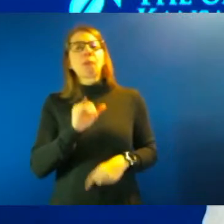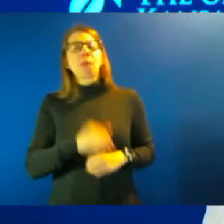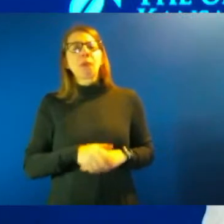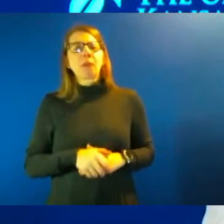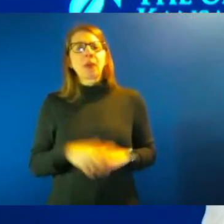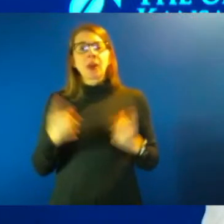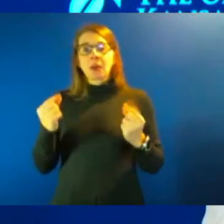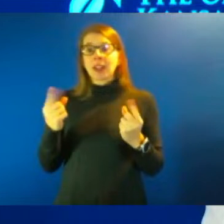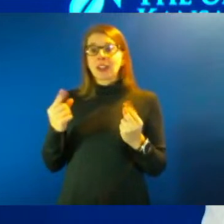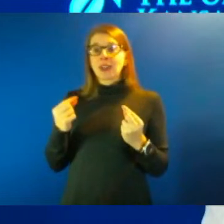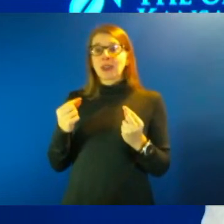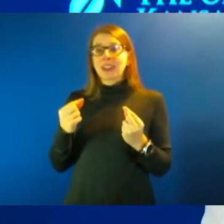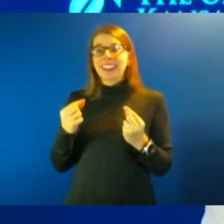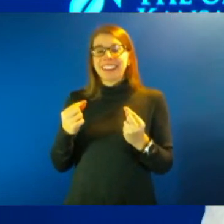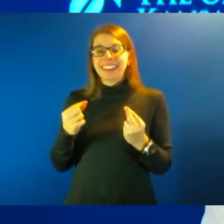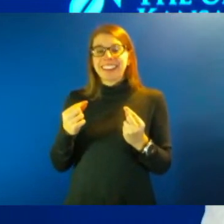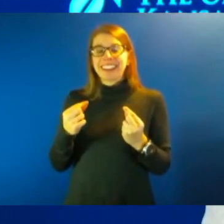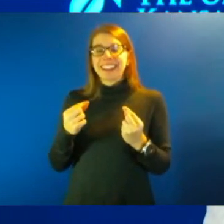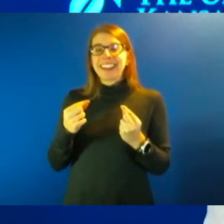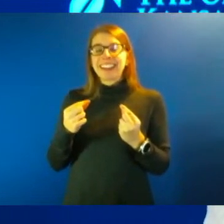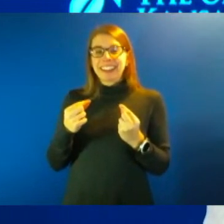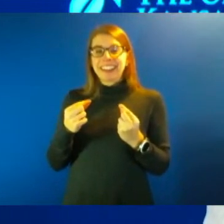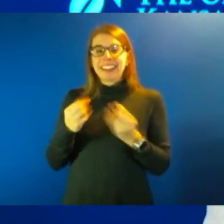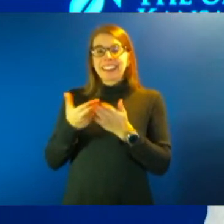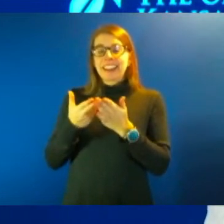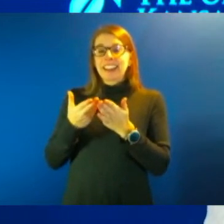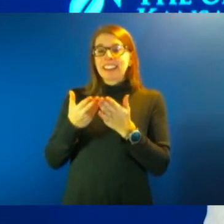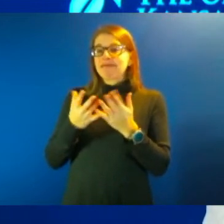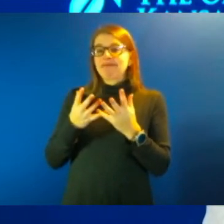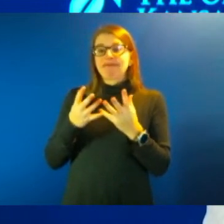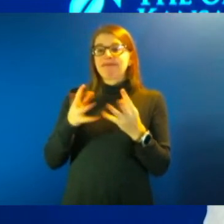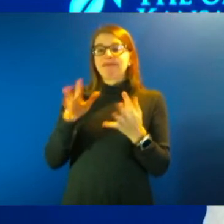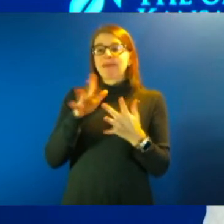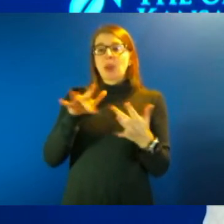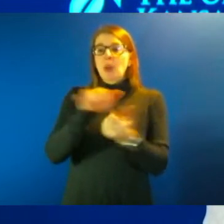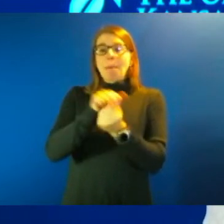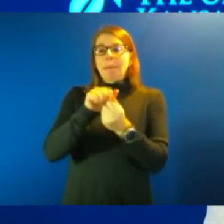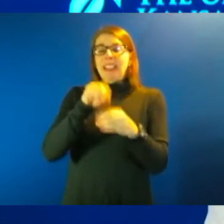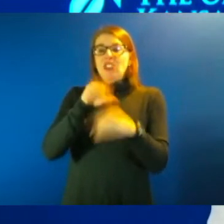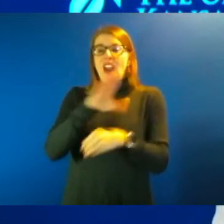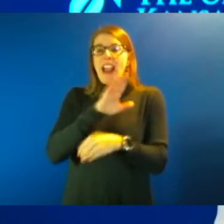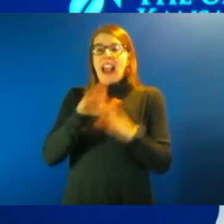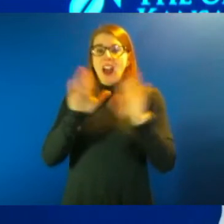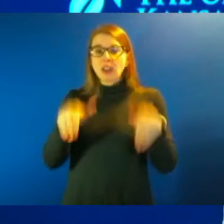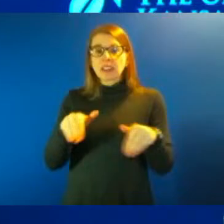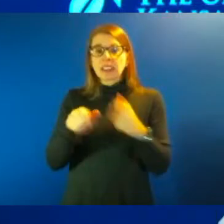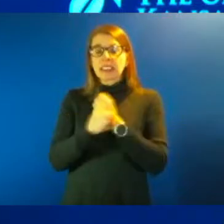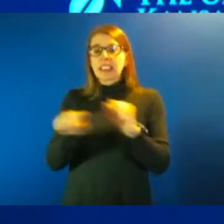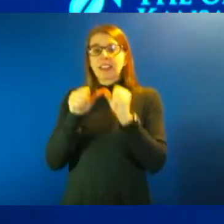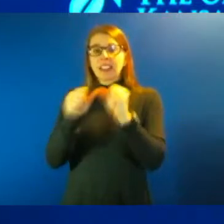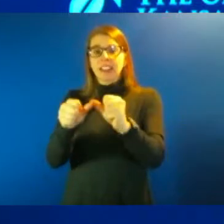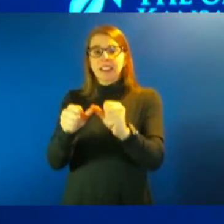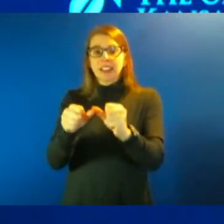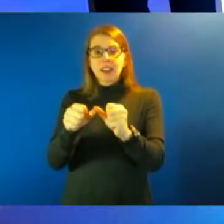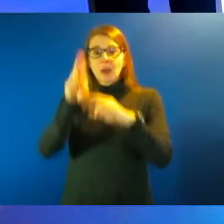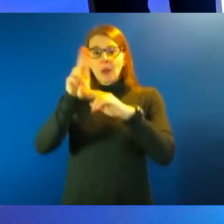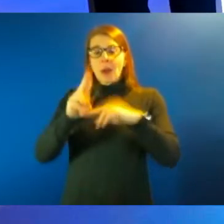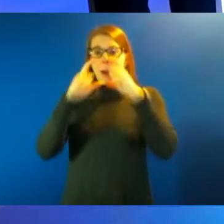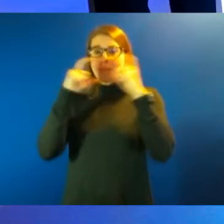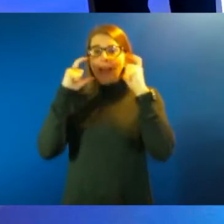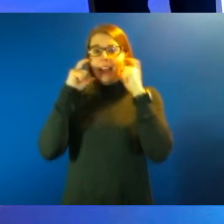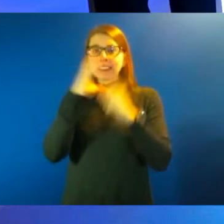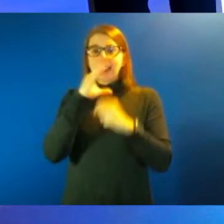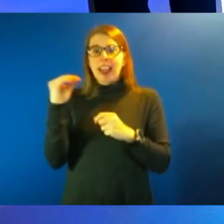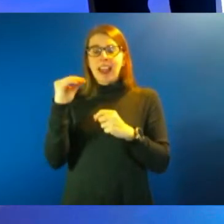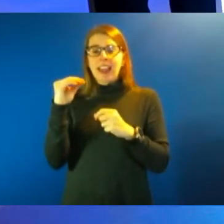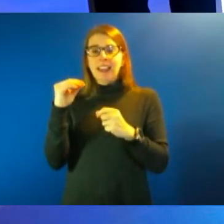to do to keep it out of your house and keep yourself safe is wear a mask and get vaccinated. So back these guys up then,